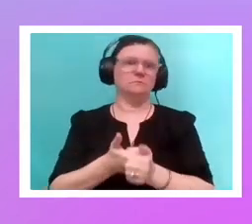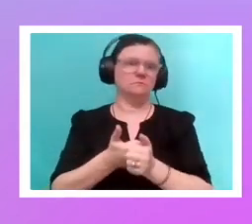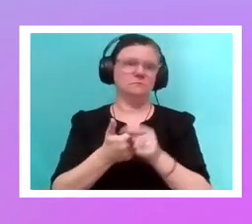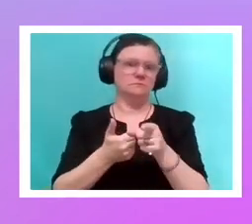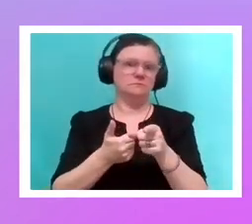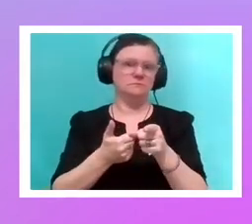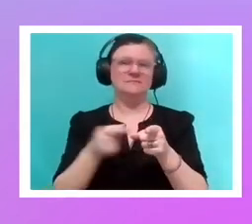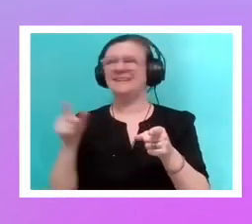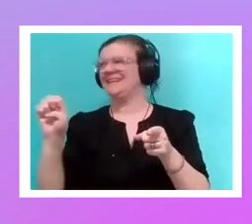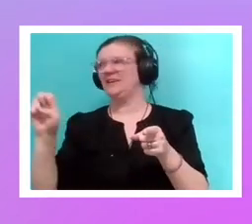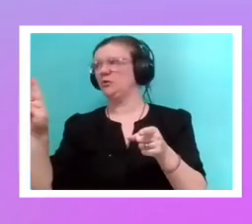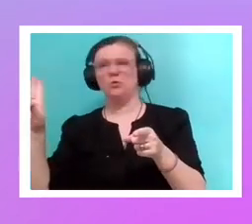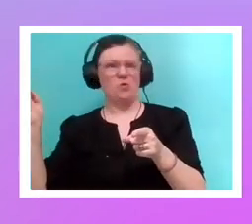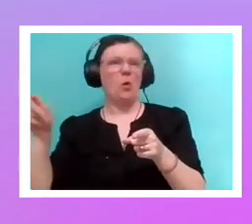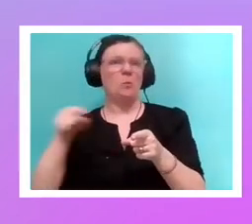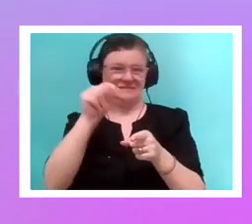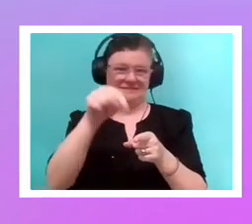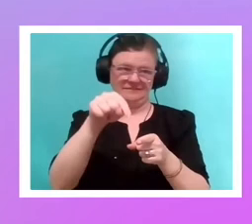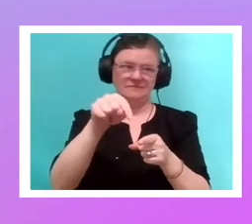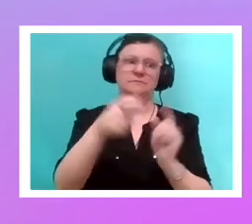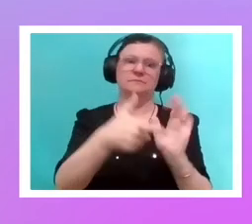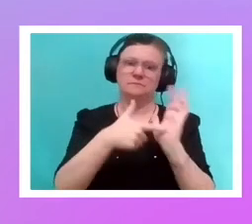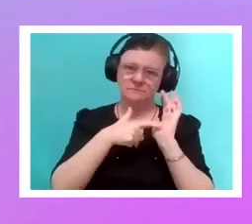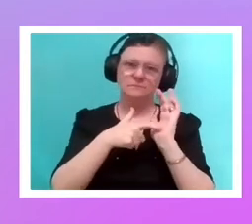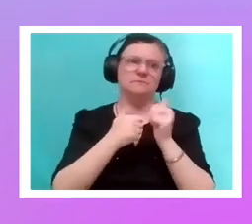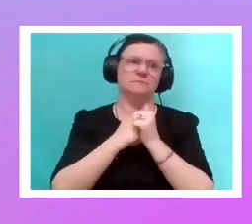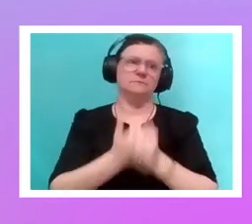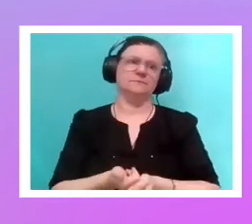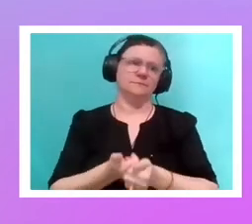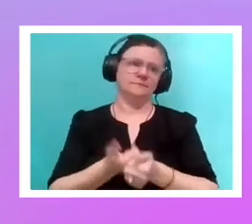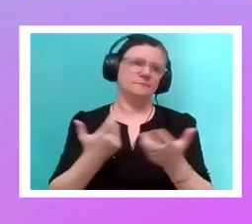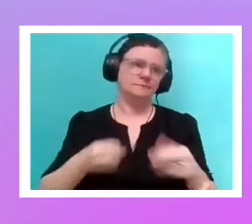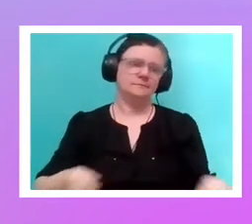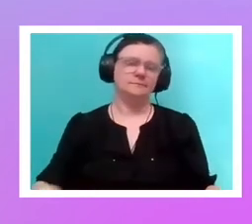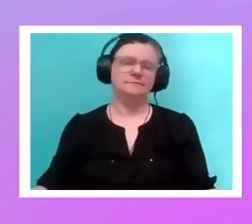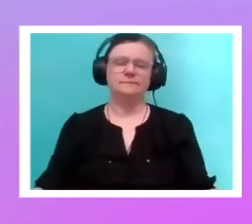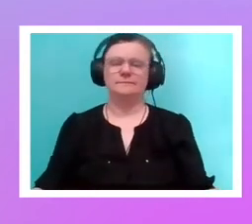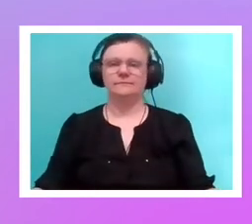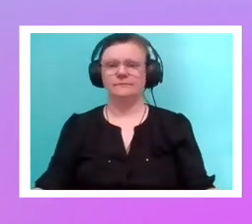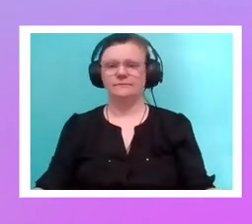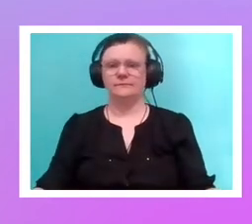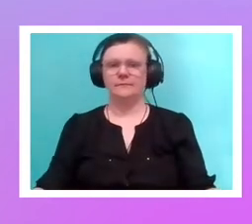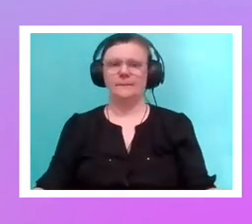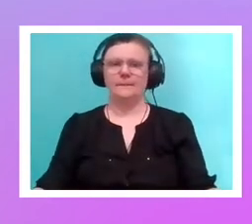in the government general requirements for government services.